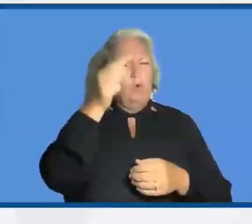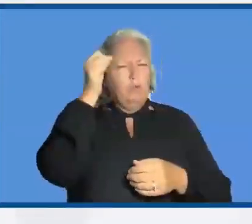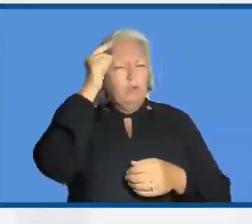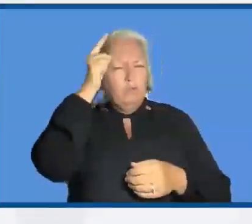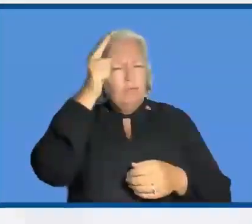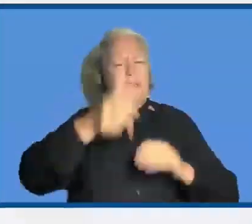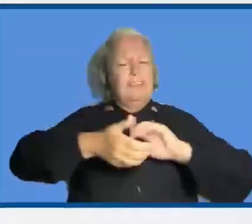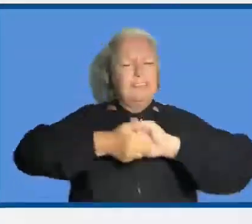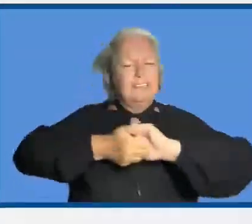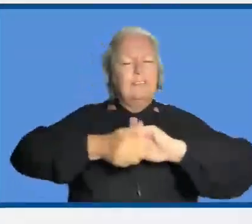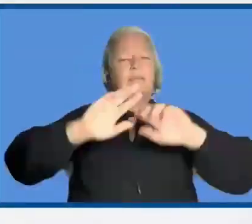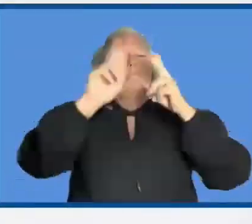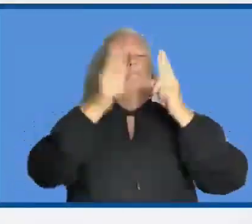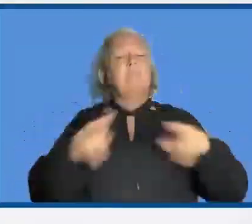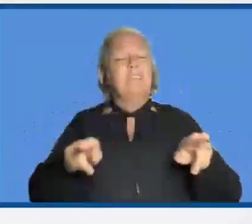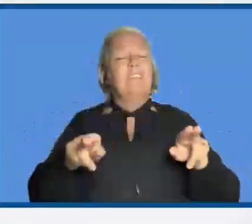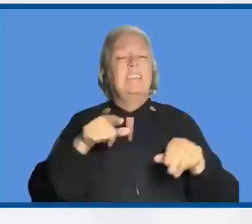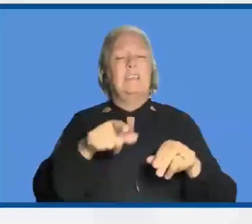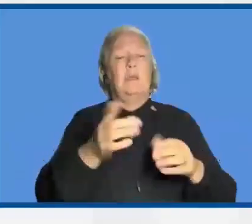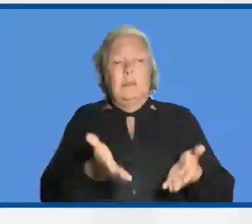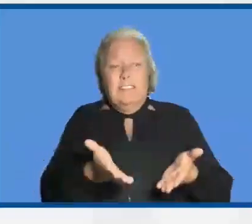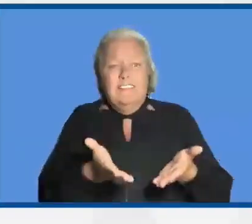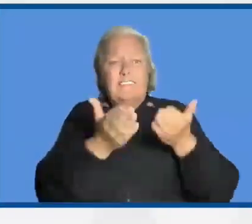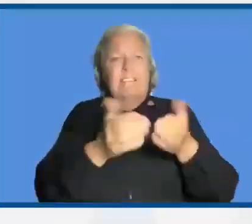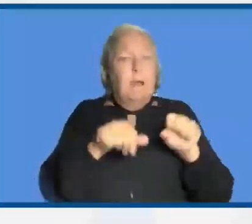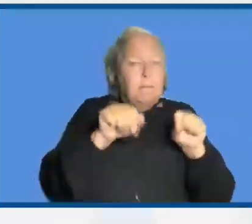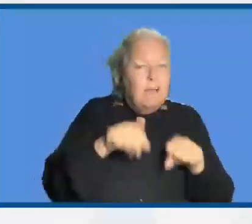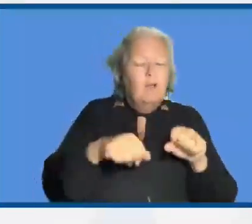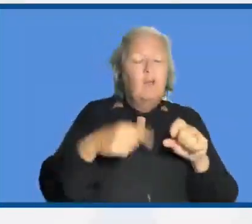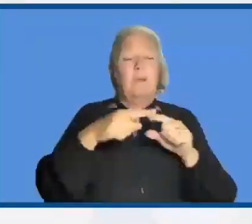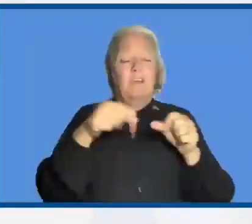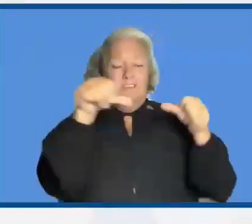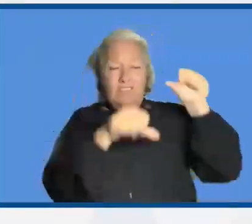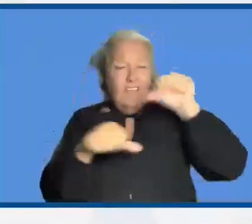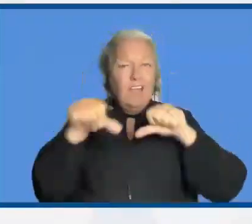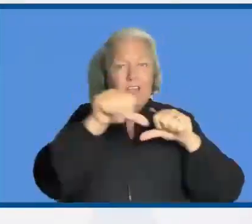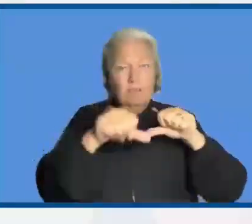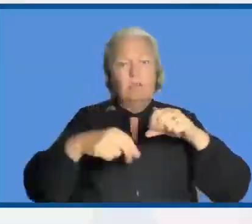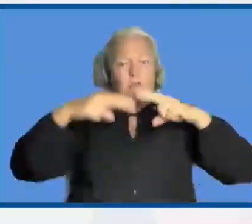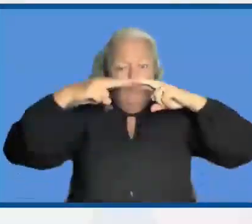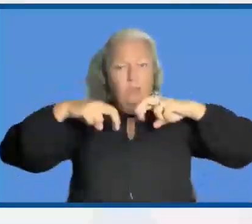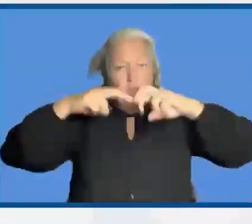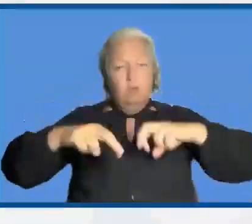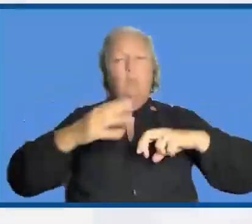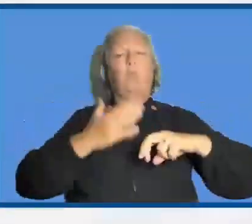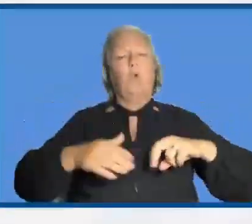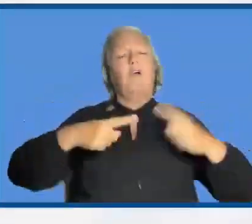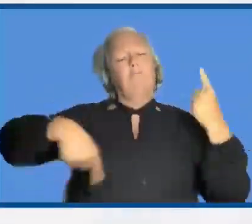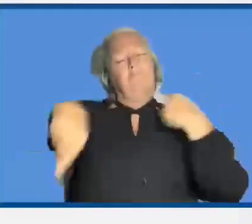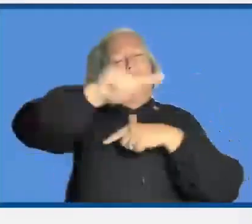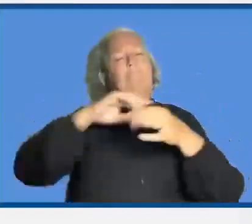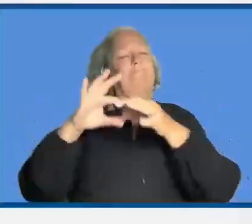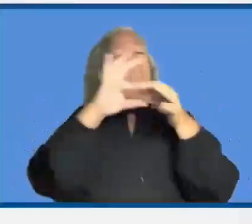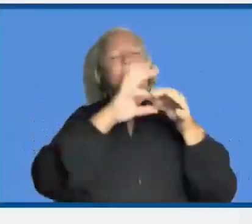build capacity and to ensure that the benefits of science and research are shared by all. The Canadian government